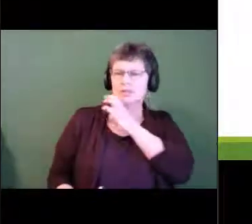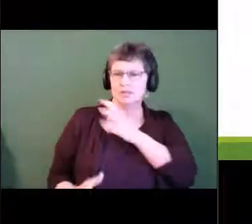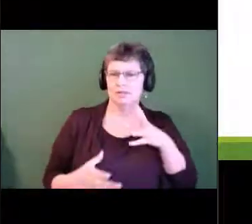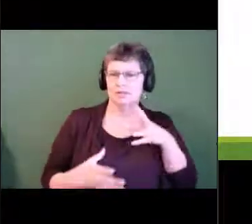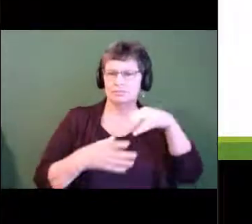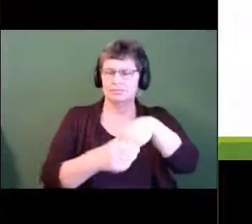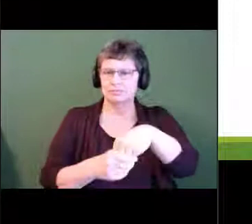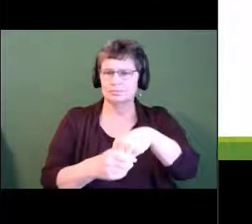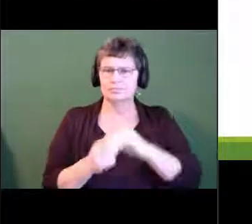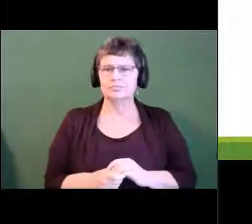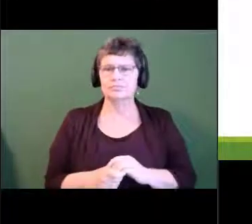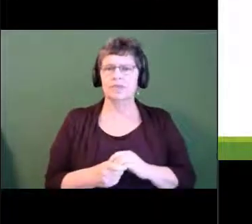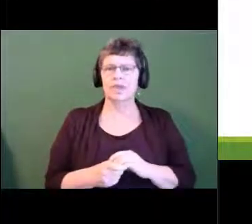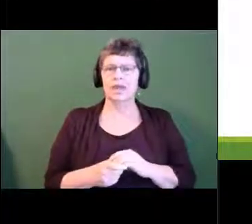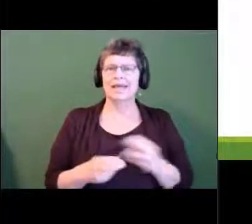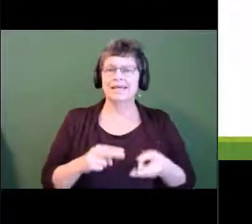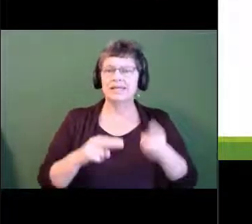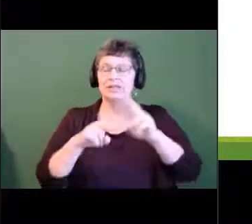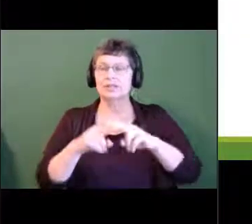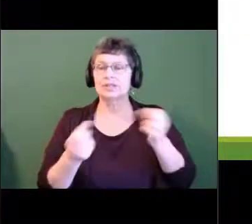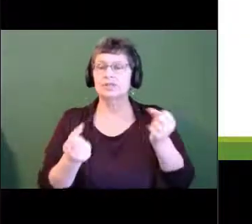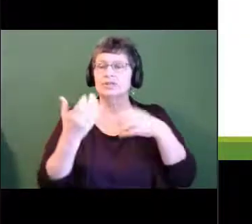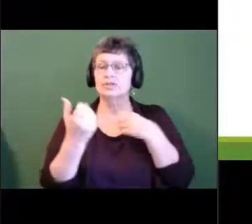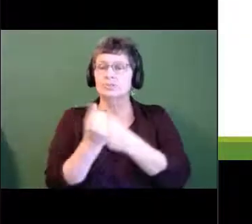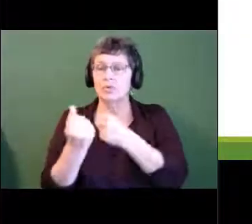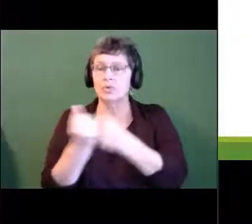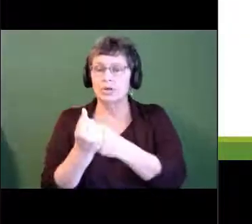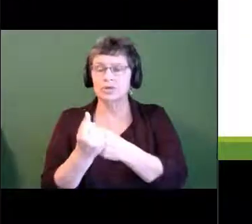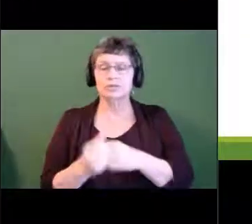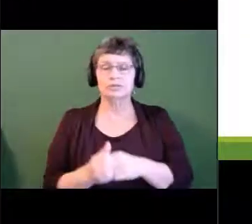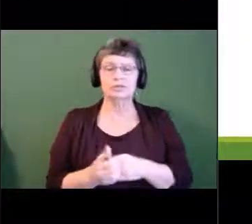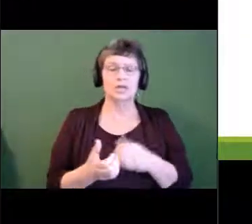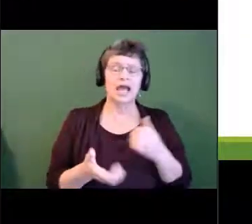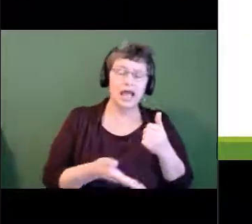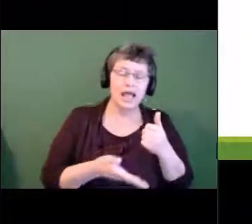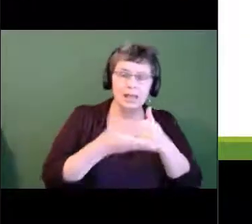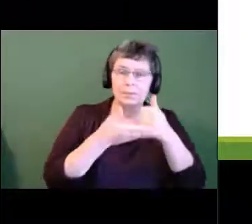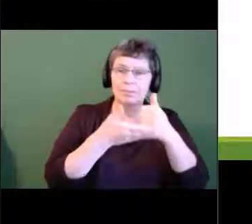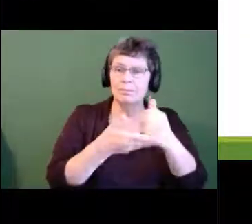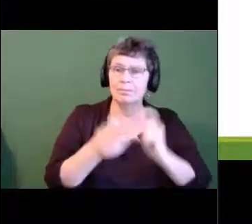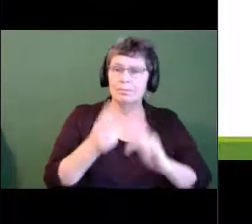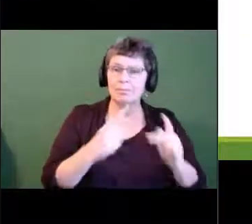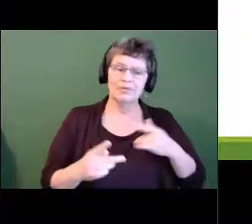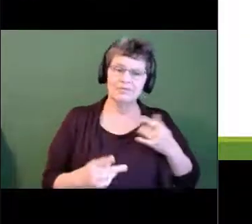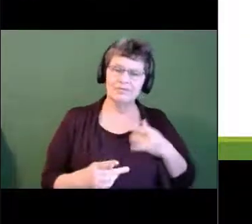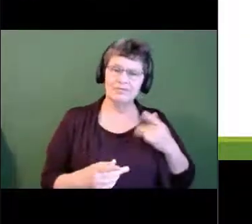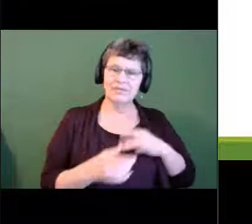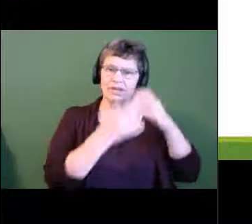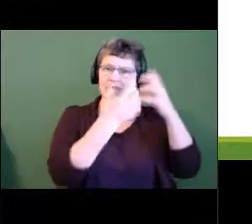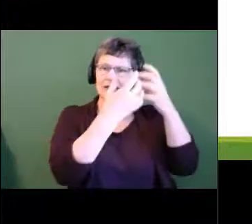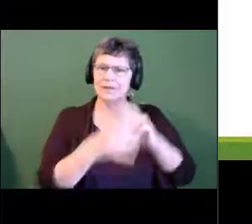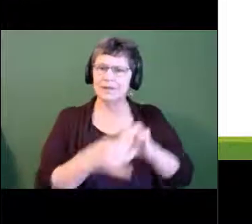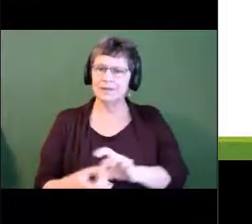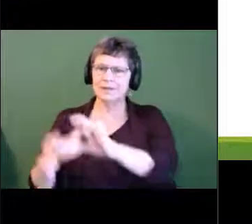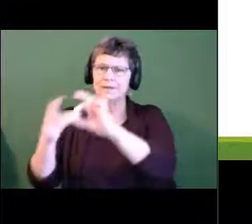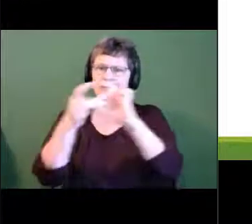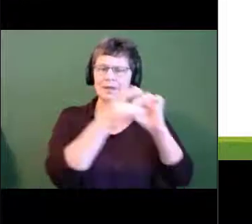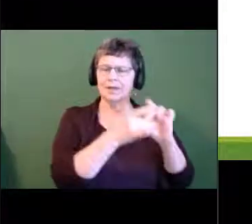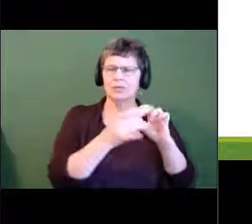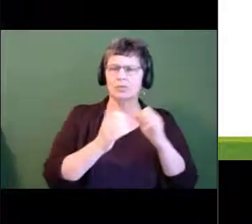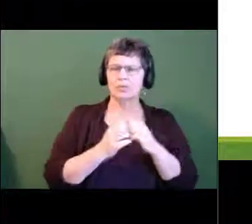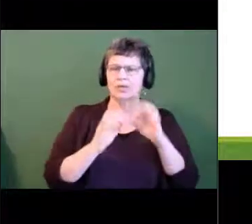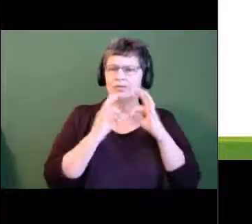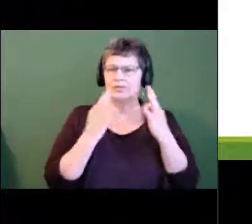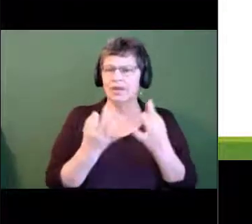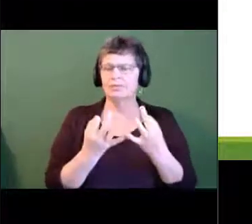by family, friends, and acquaintances. So we took a number of approaches to that. There were some individual programs like